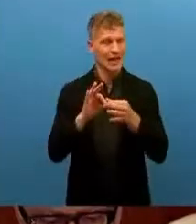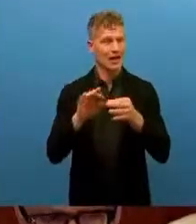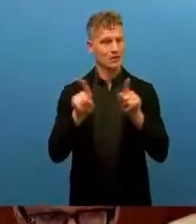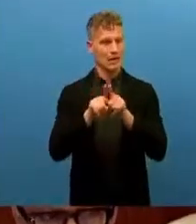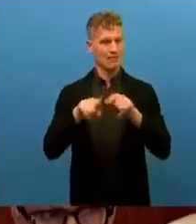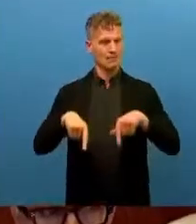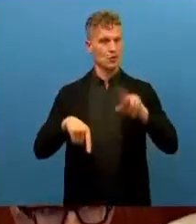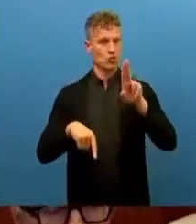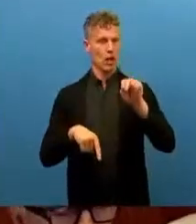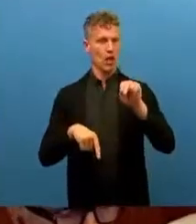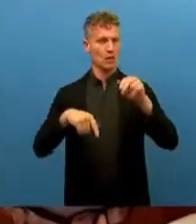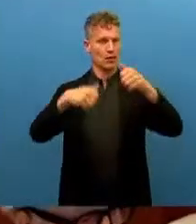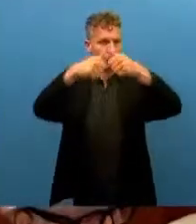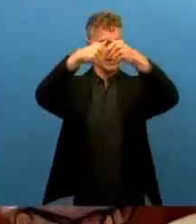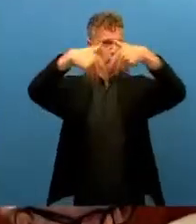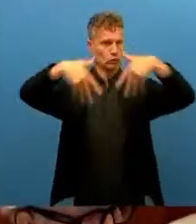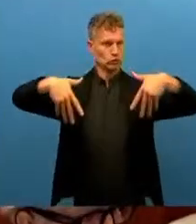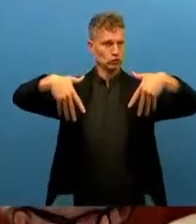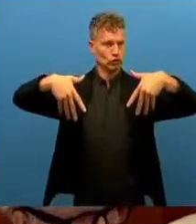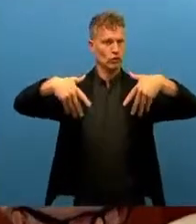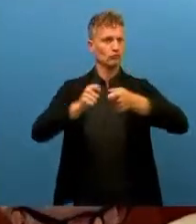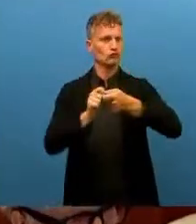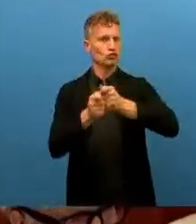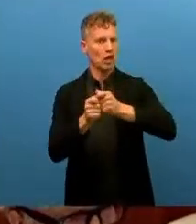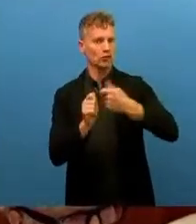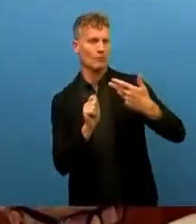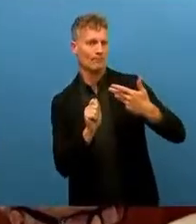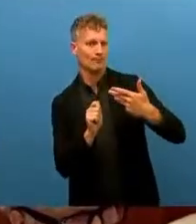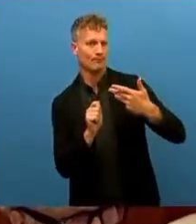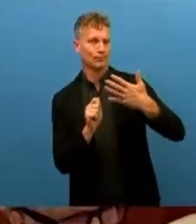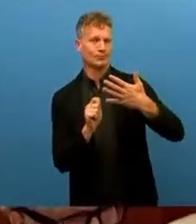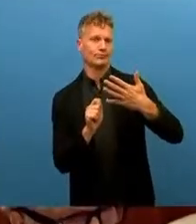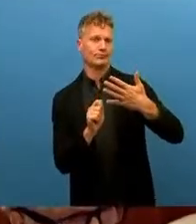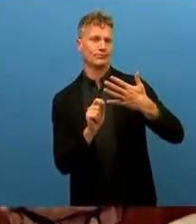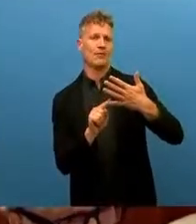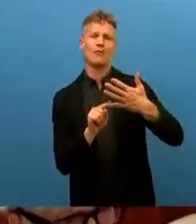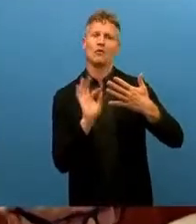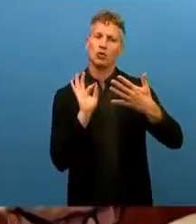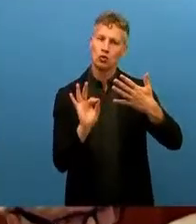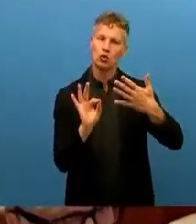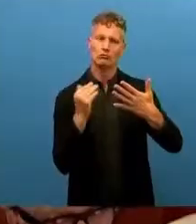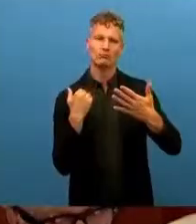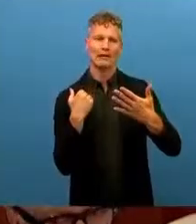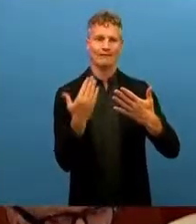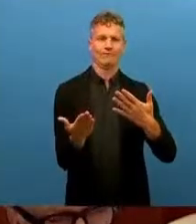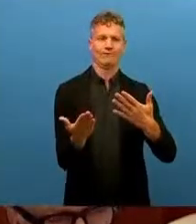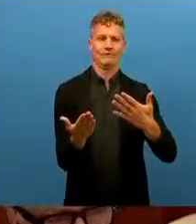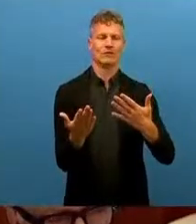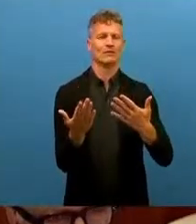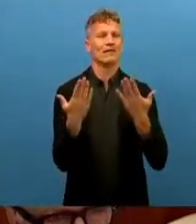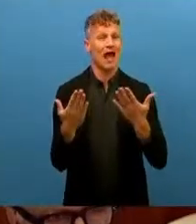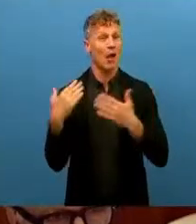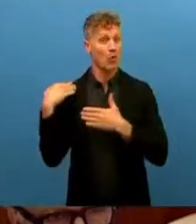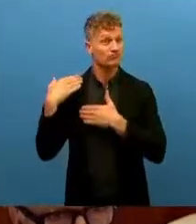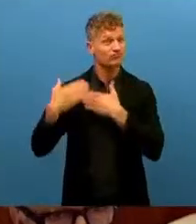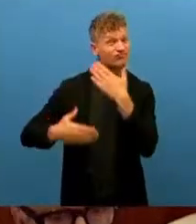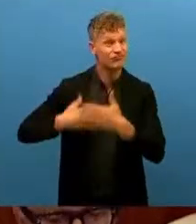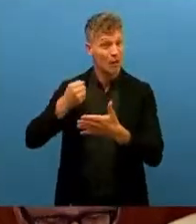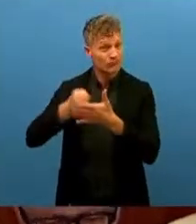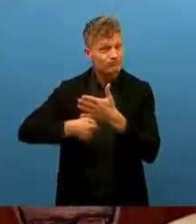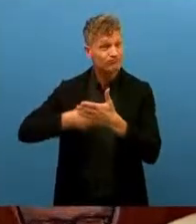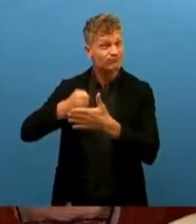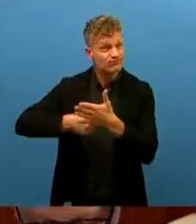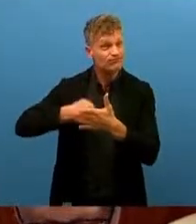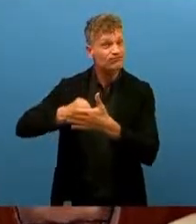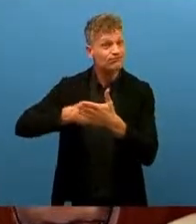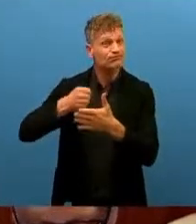urging to the Council to take bold and principled action, let us not lose the momentum we have built. Let's work together to